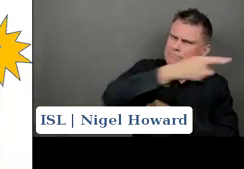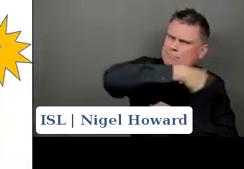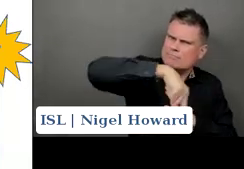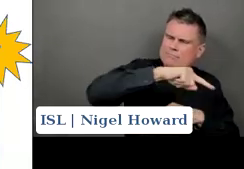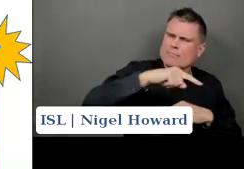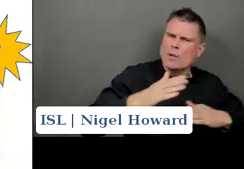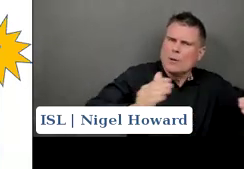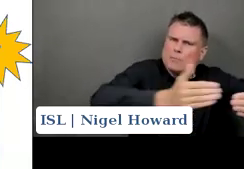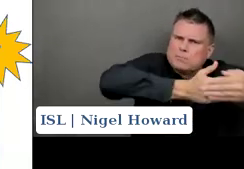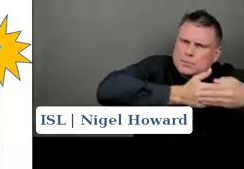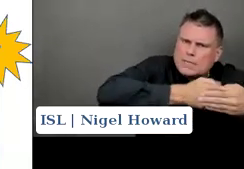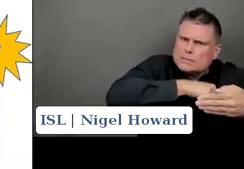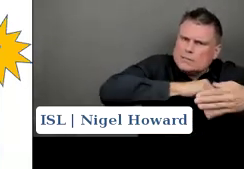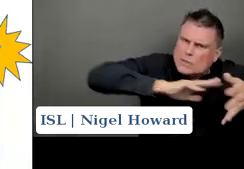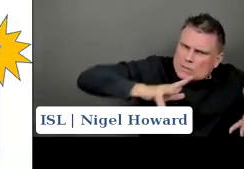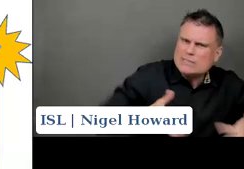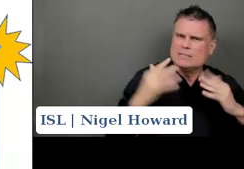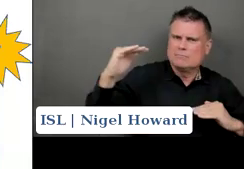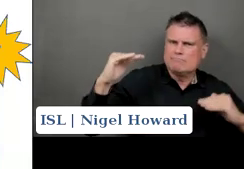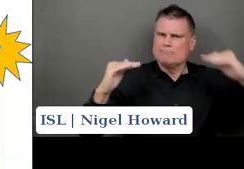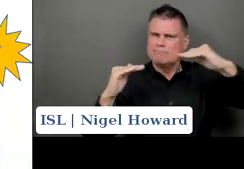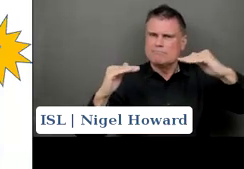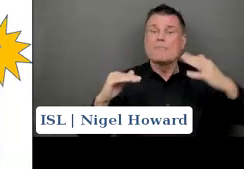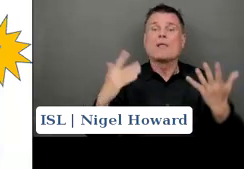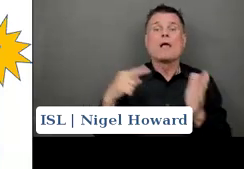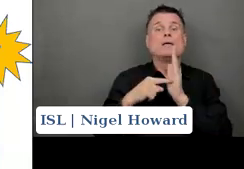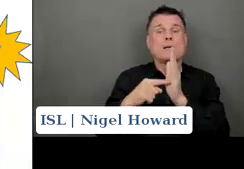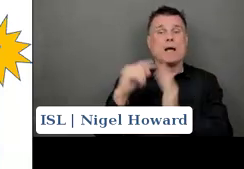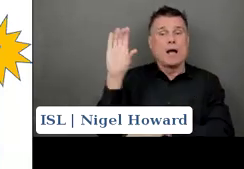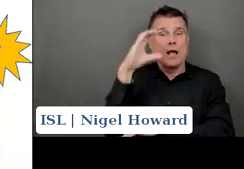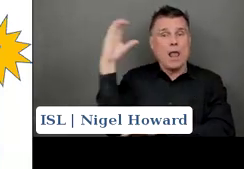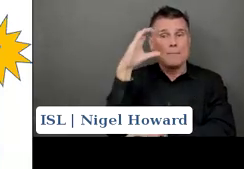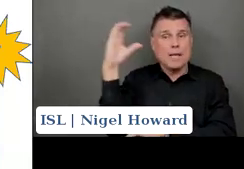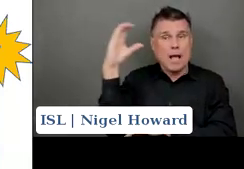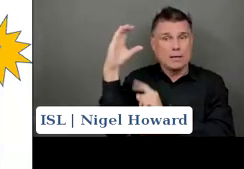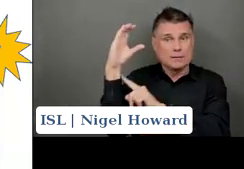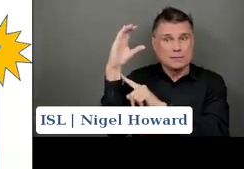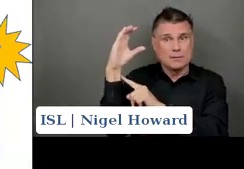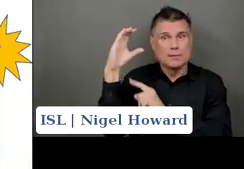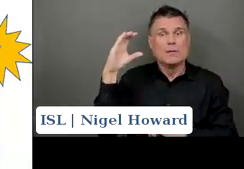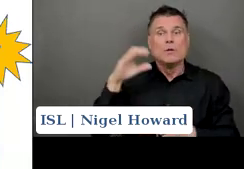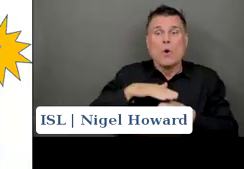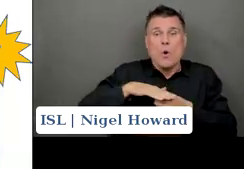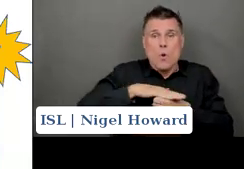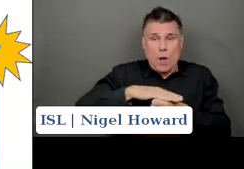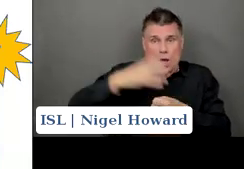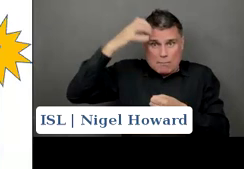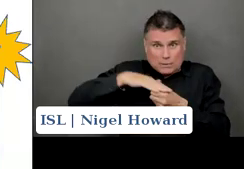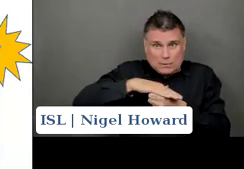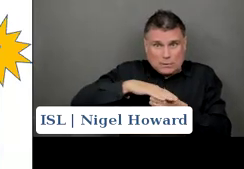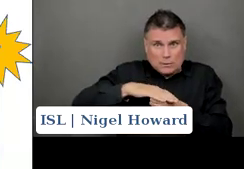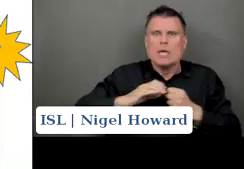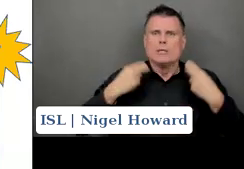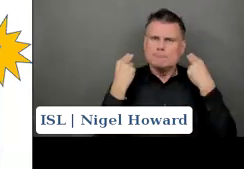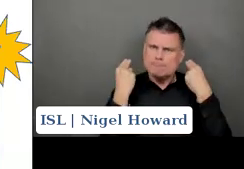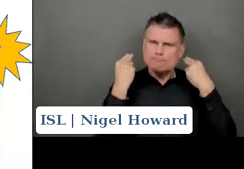case of Colombia, for example, there's also local governments that have started those conversations to sort of spearhead the discussions at the national level. And